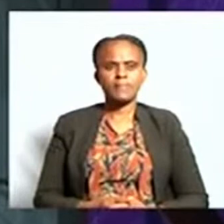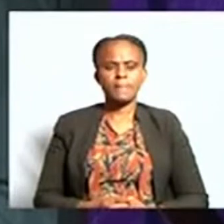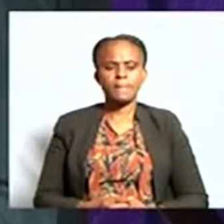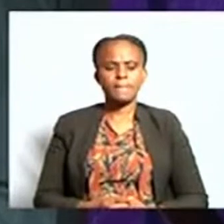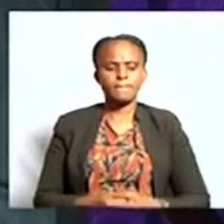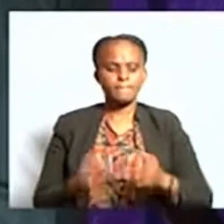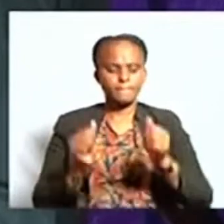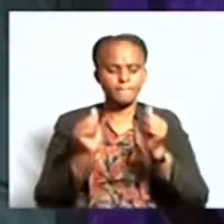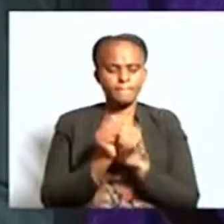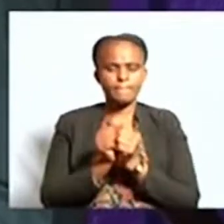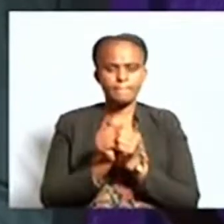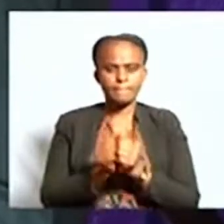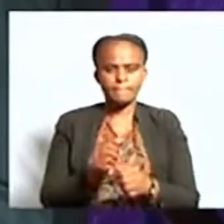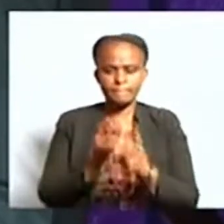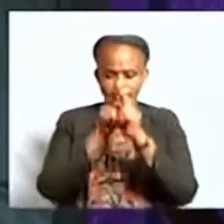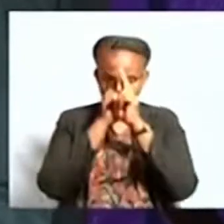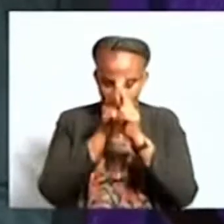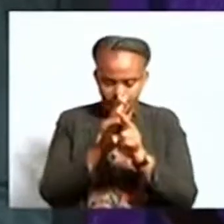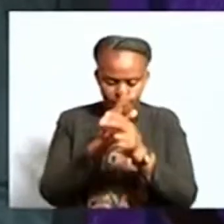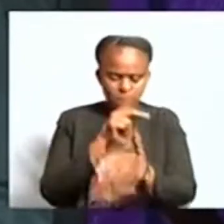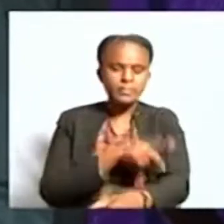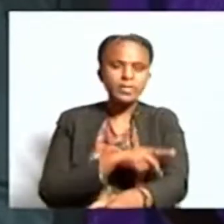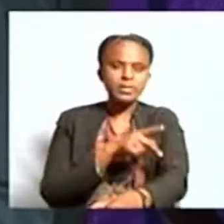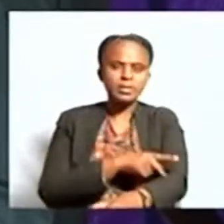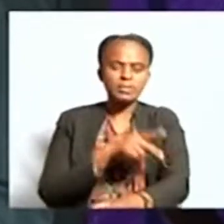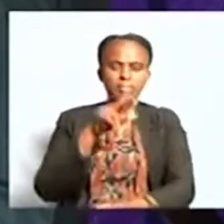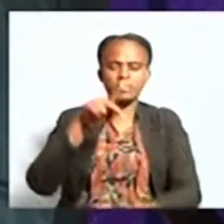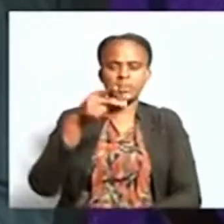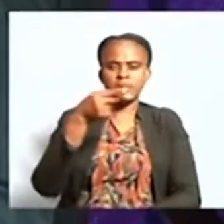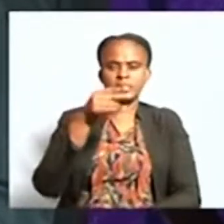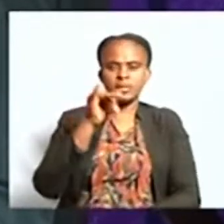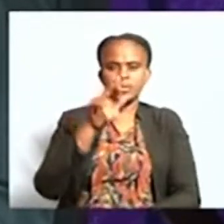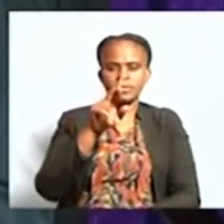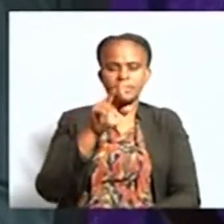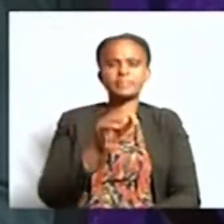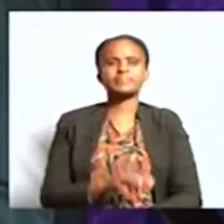With regard to Honorable Piri,